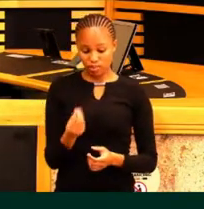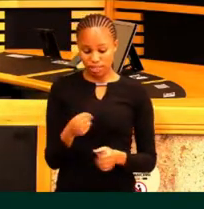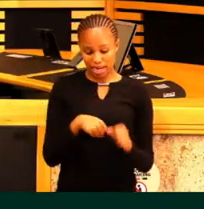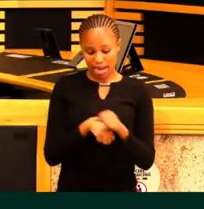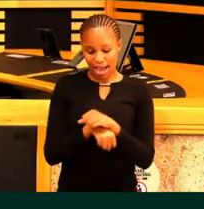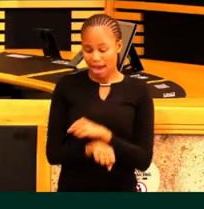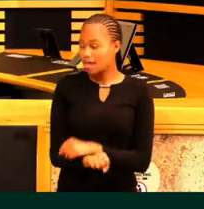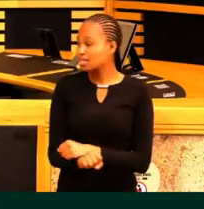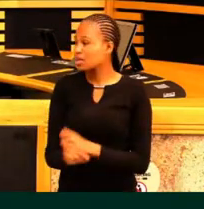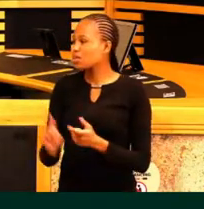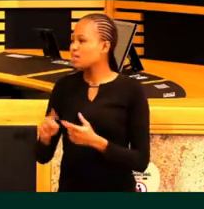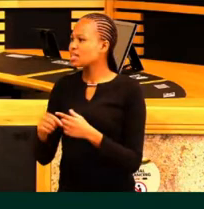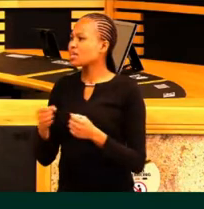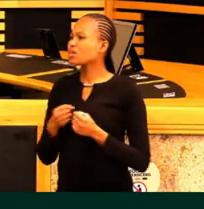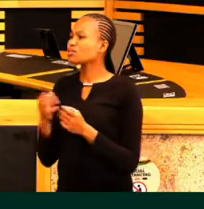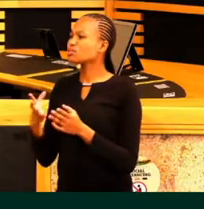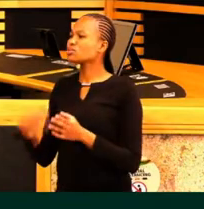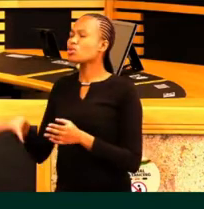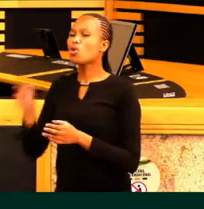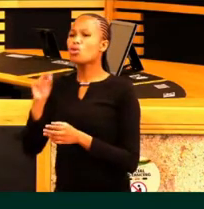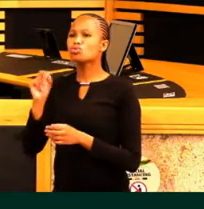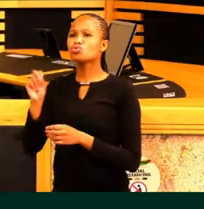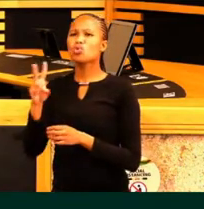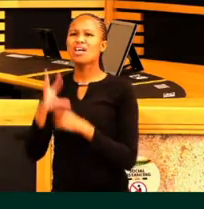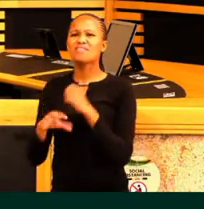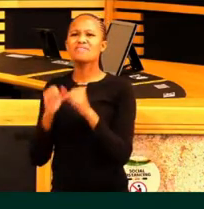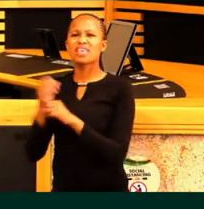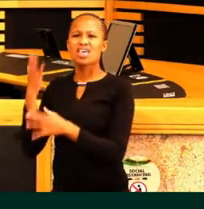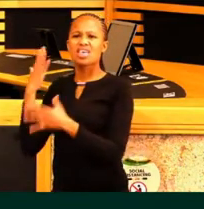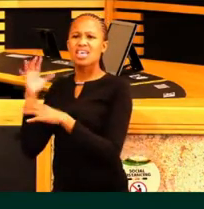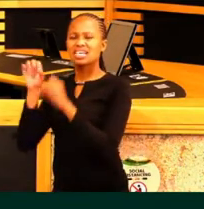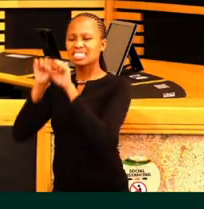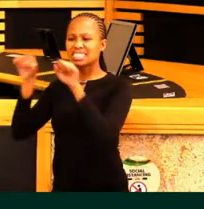introduced to the whole 12-year system